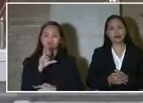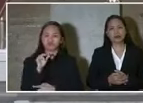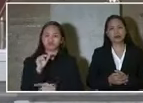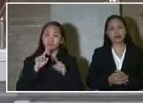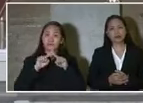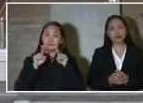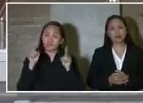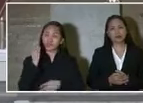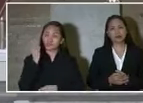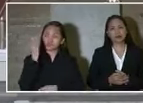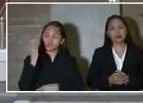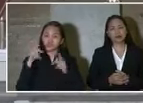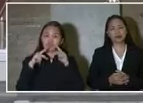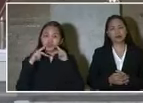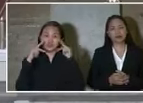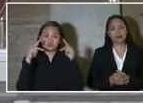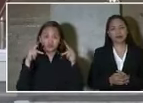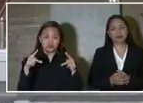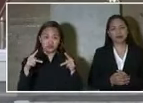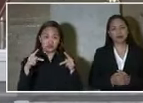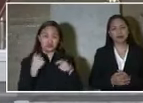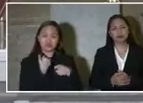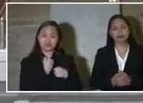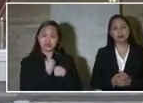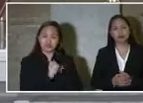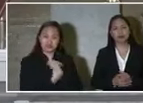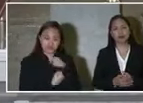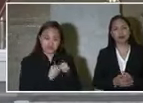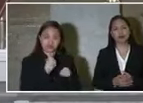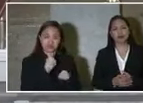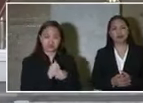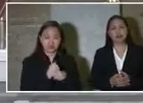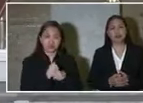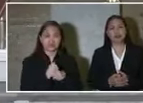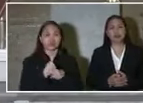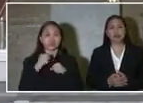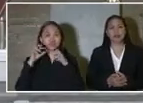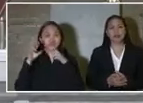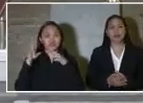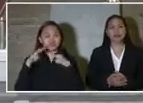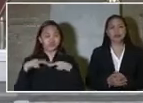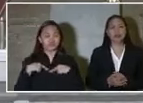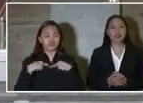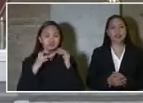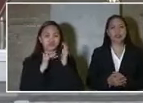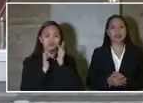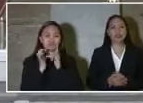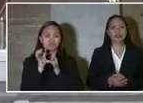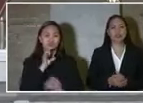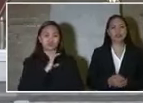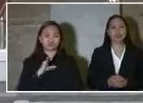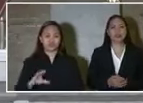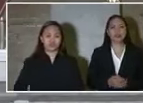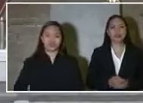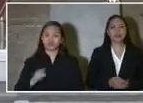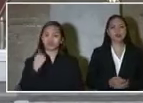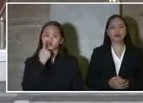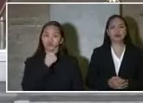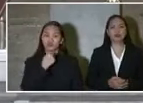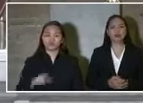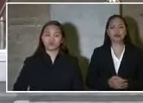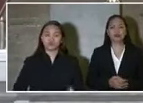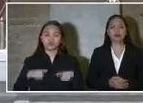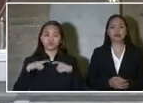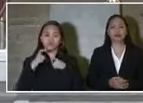by them is proclaimed, sacrificed, and received, Jesus Christ, who lives